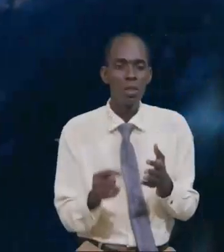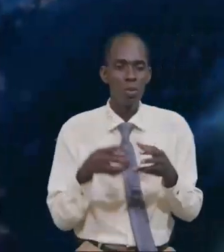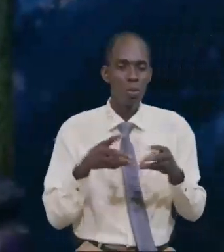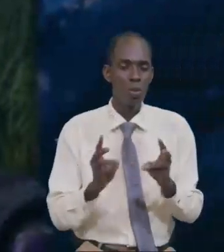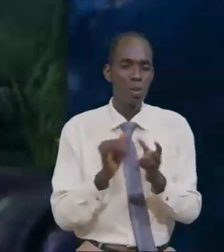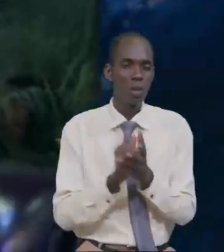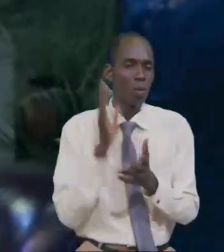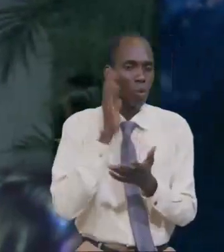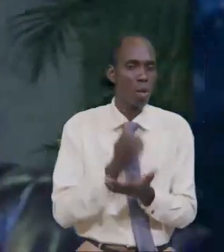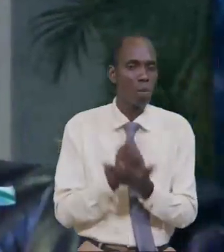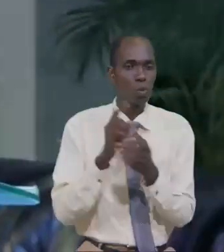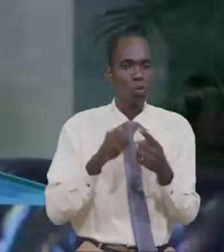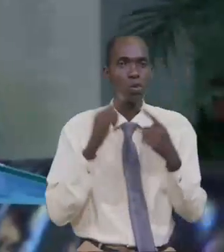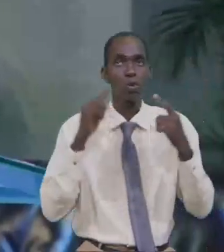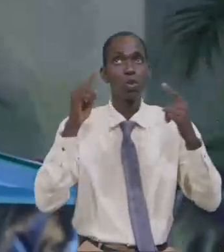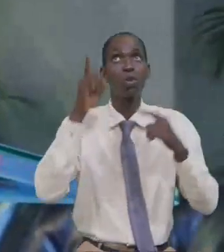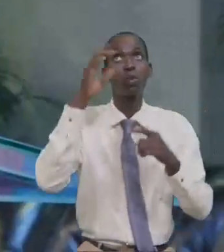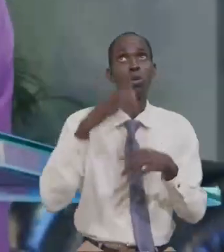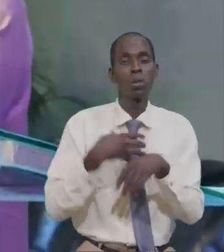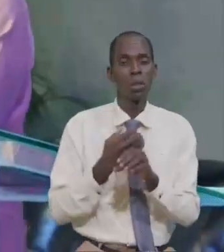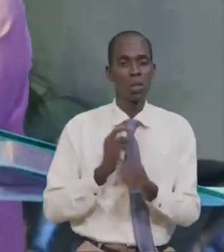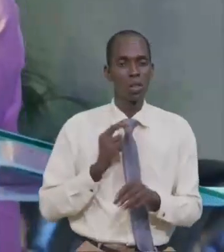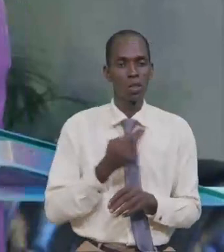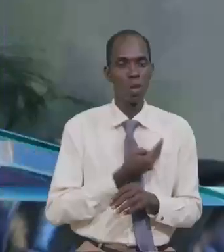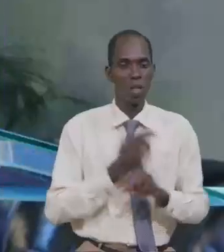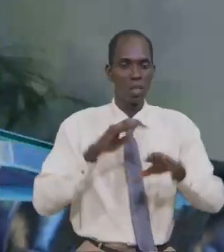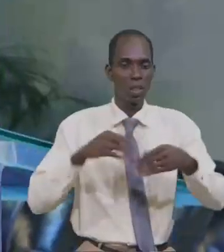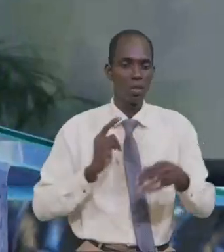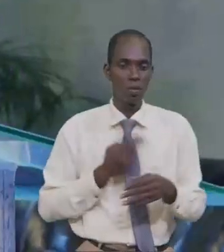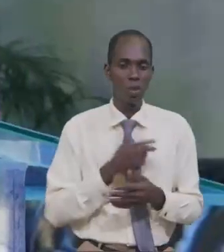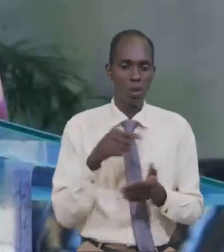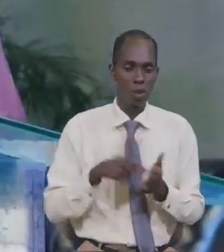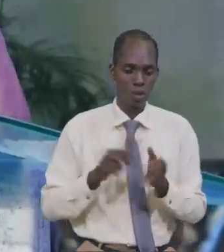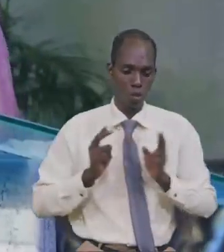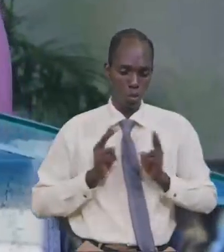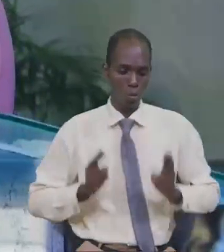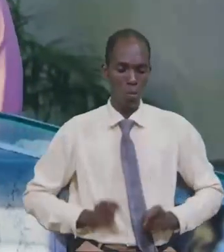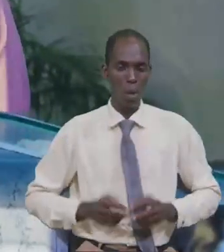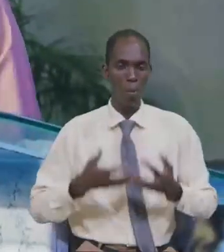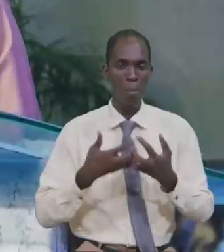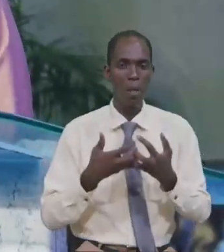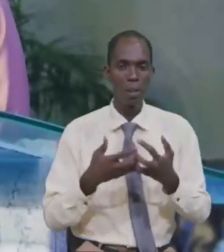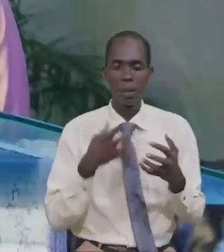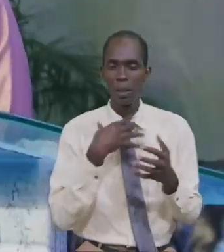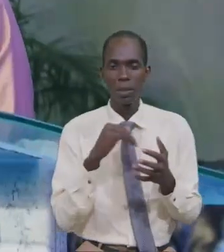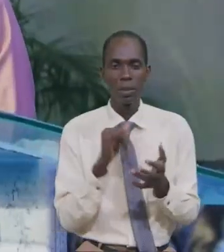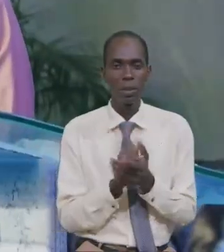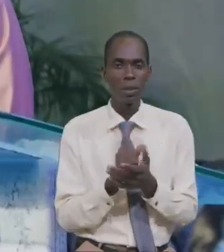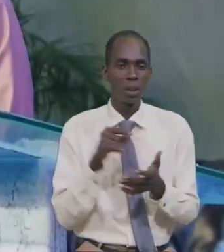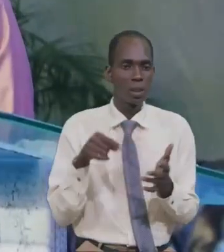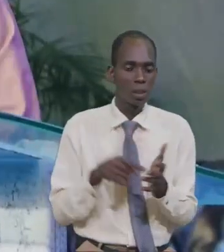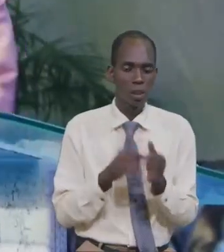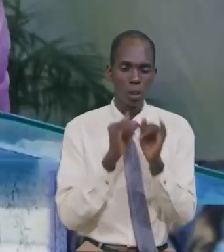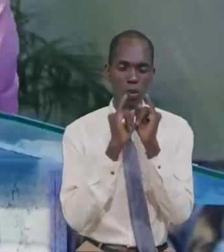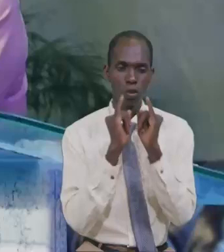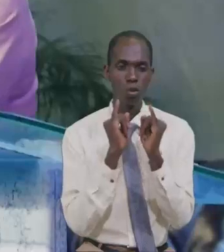this manual is what I give you to make the very best out of life. I